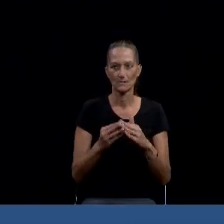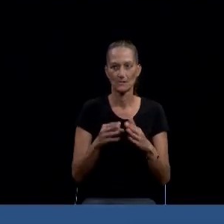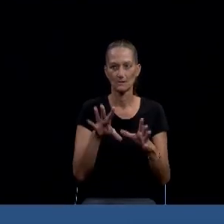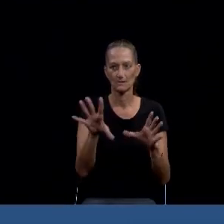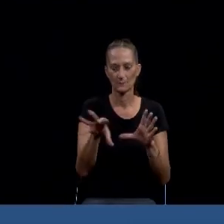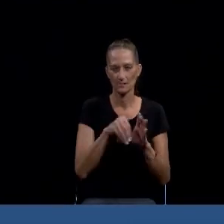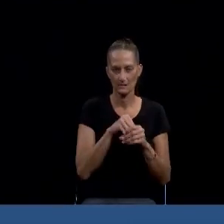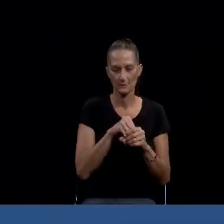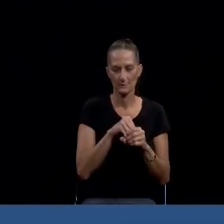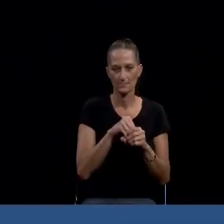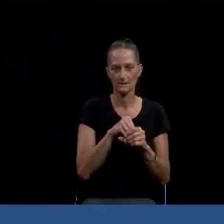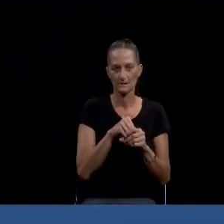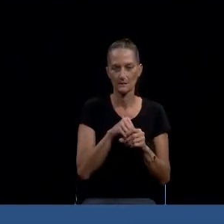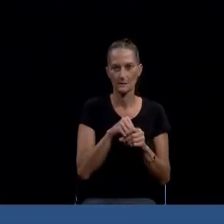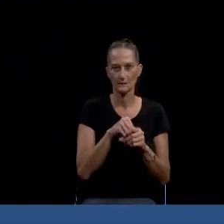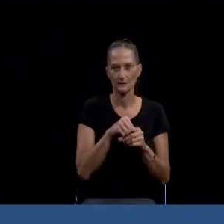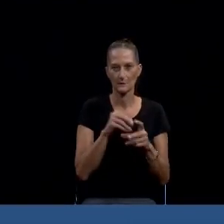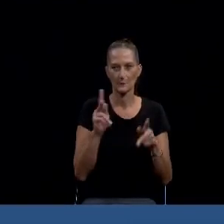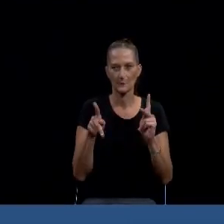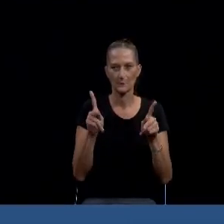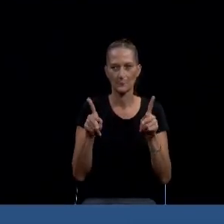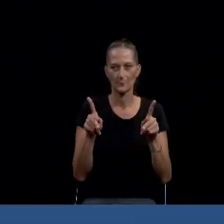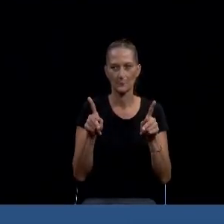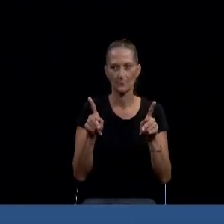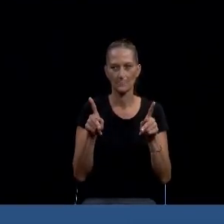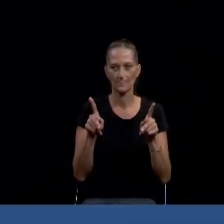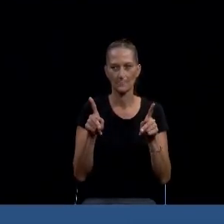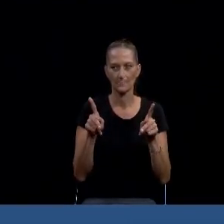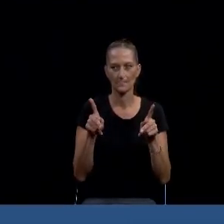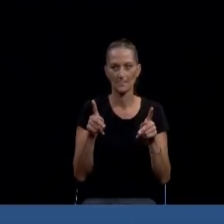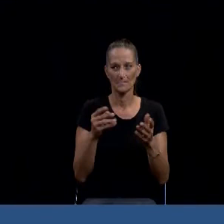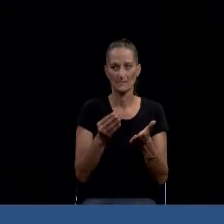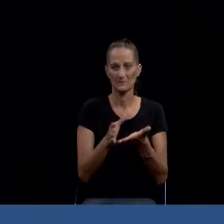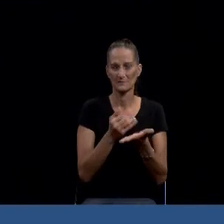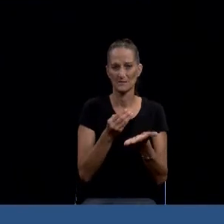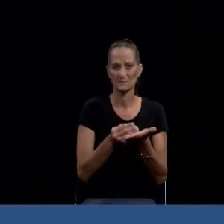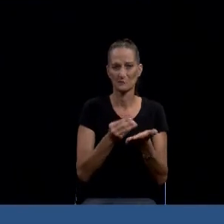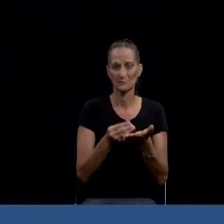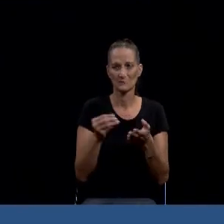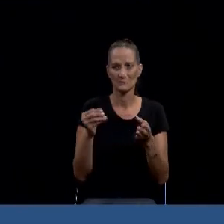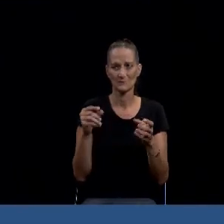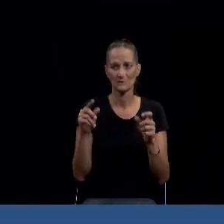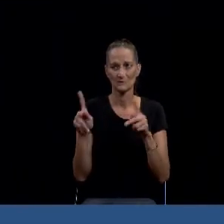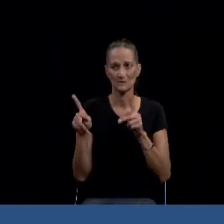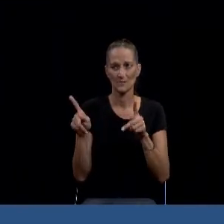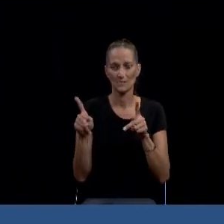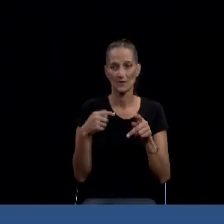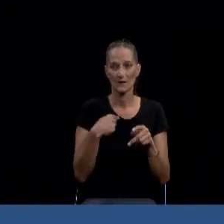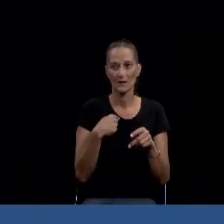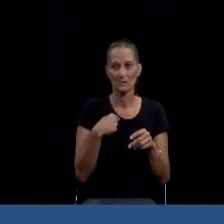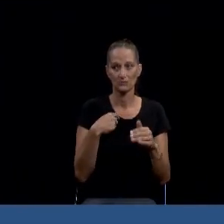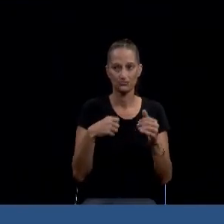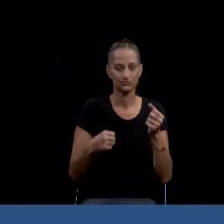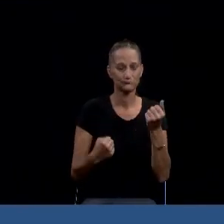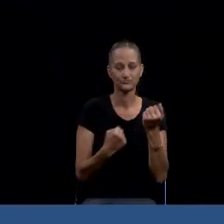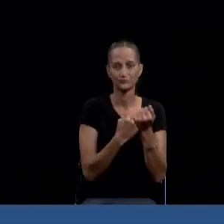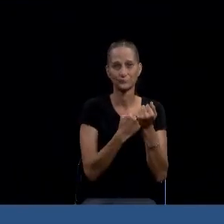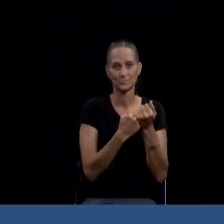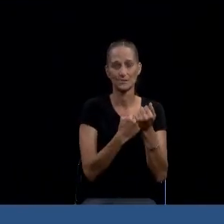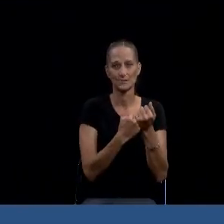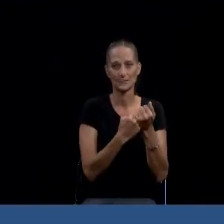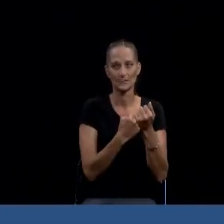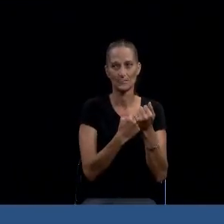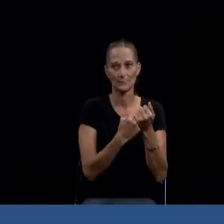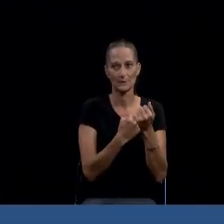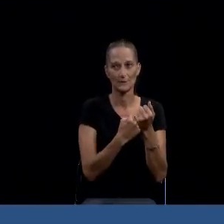much as everybody else. And I'm a big believer and proponent that a quality of life is substantially